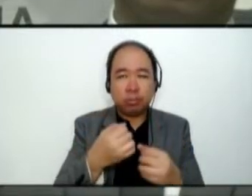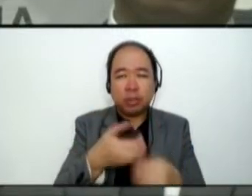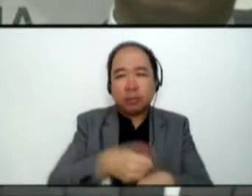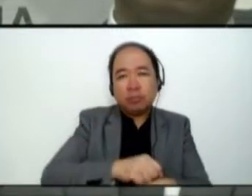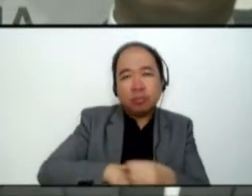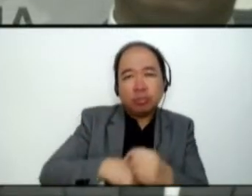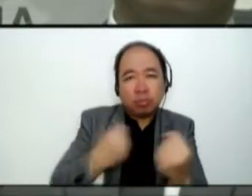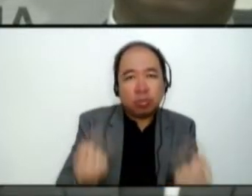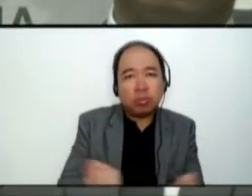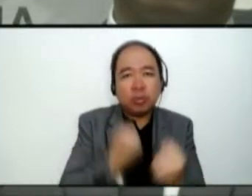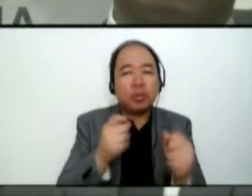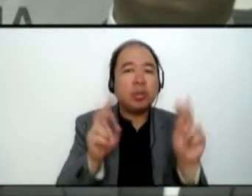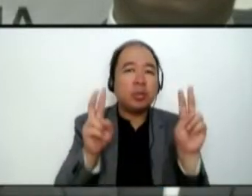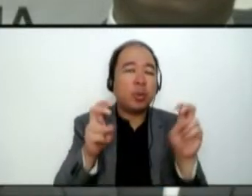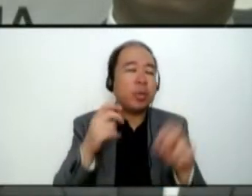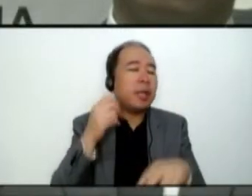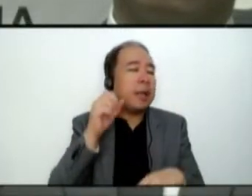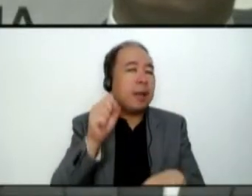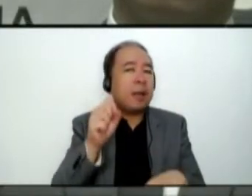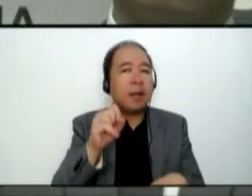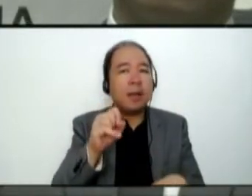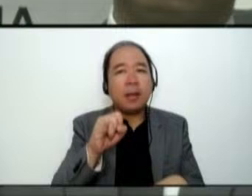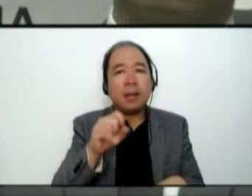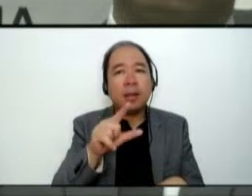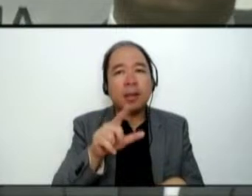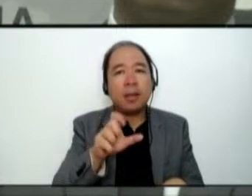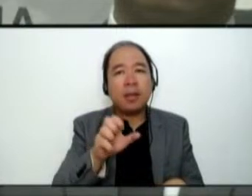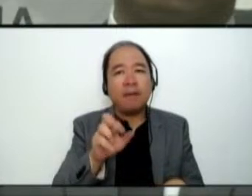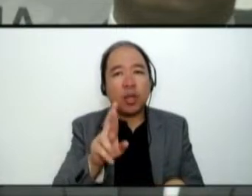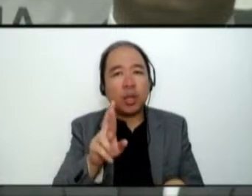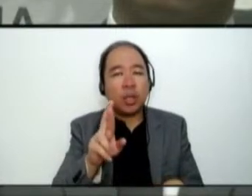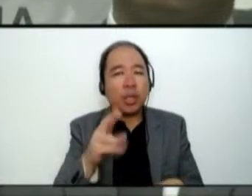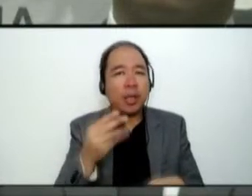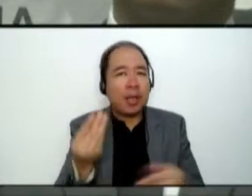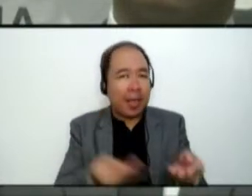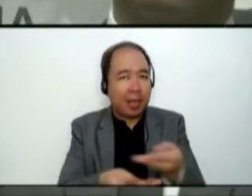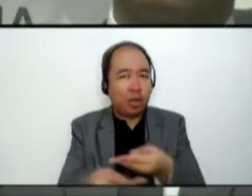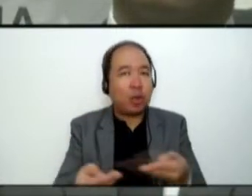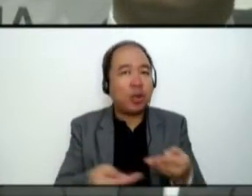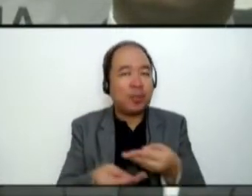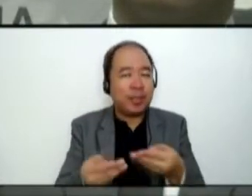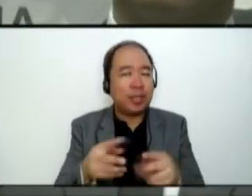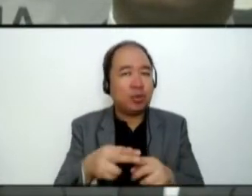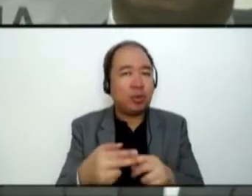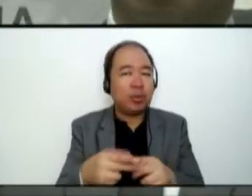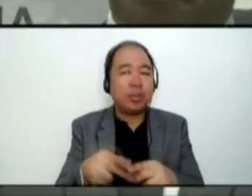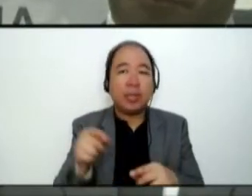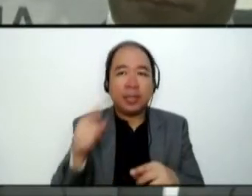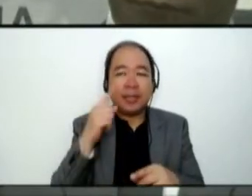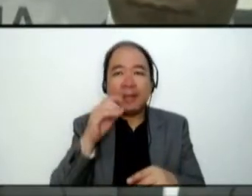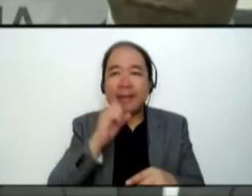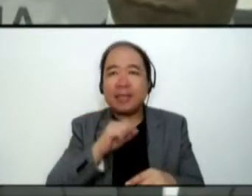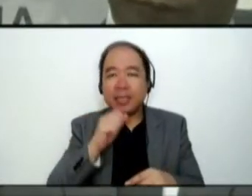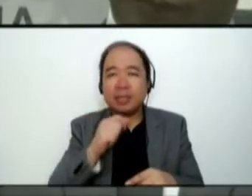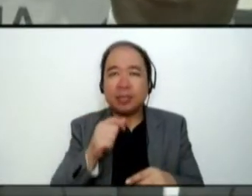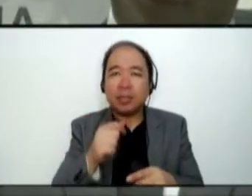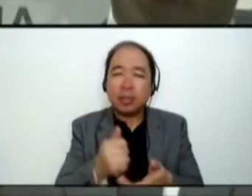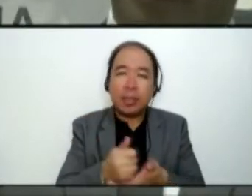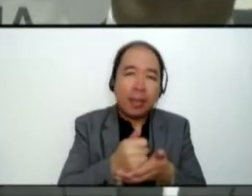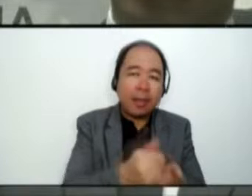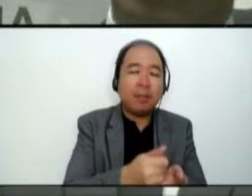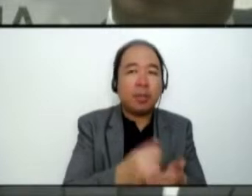too. Aging is an important achievement of the progress of human civilization.